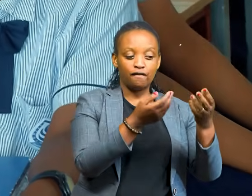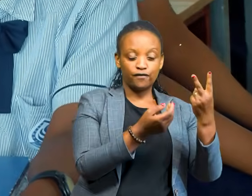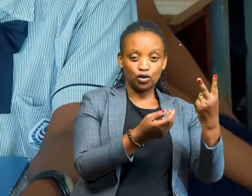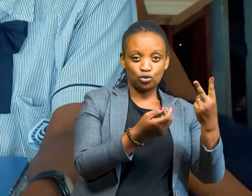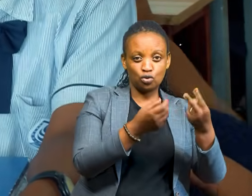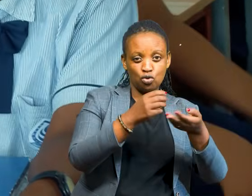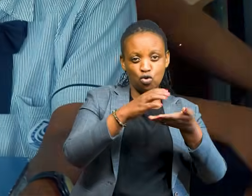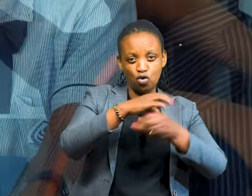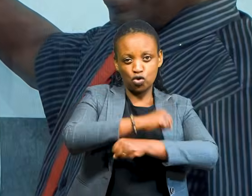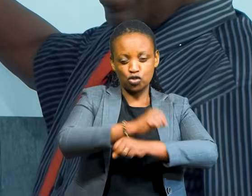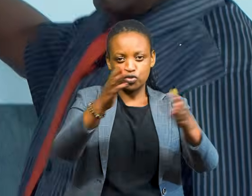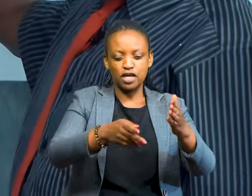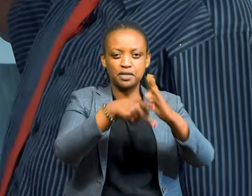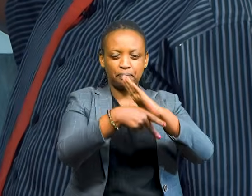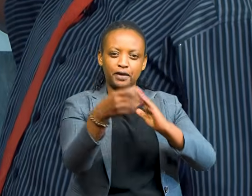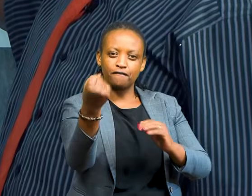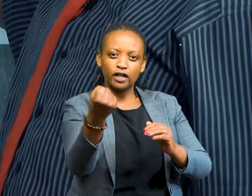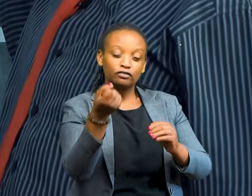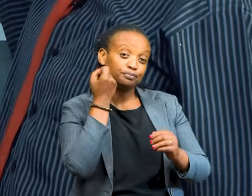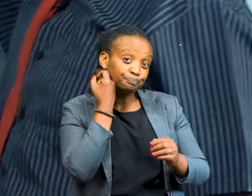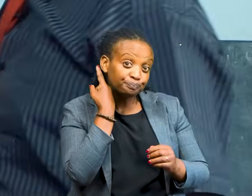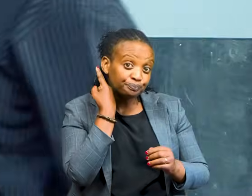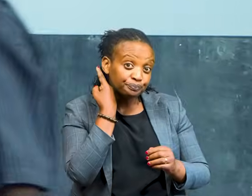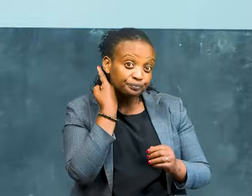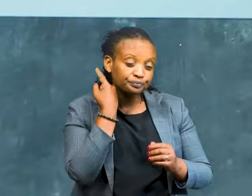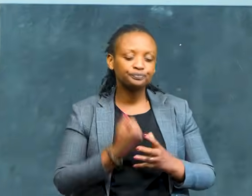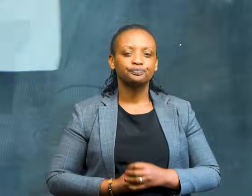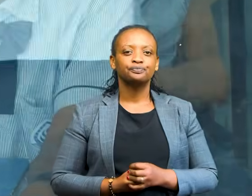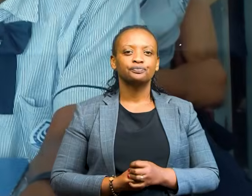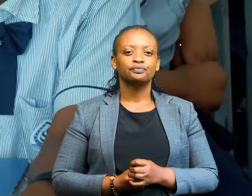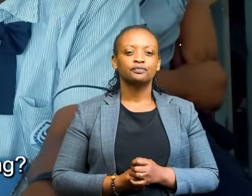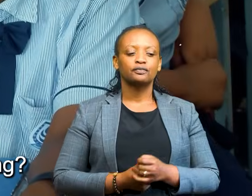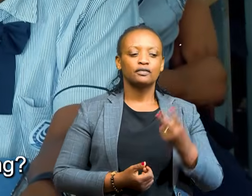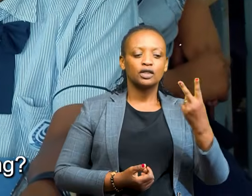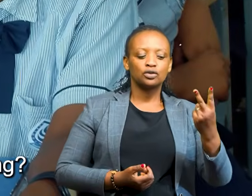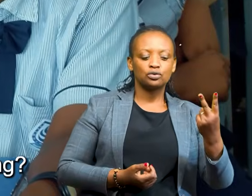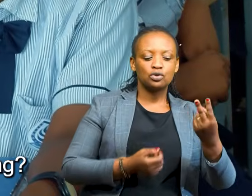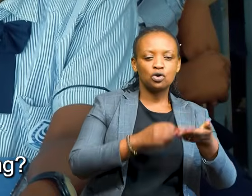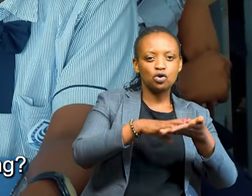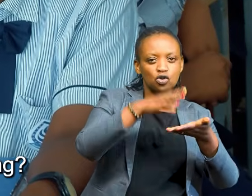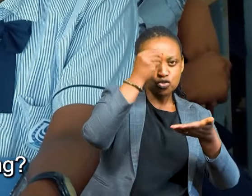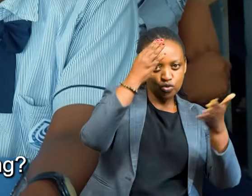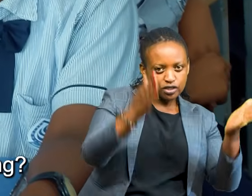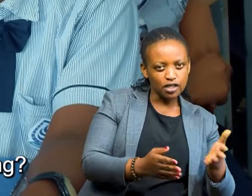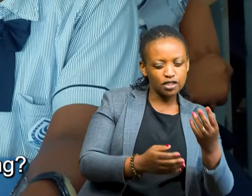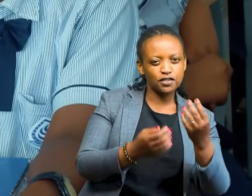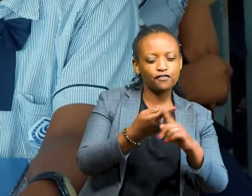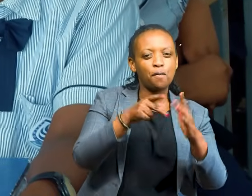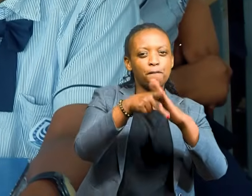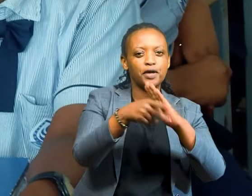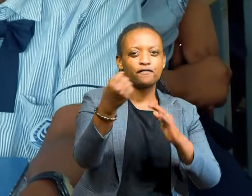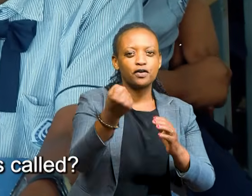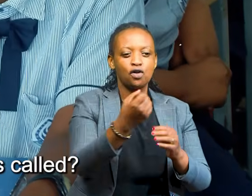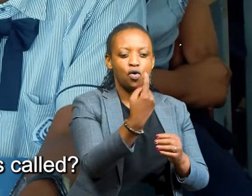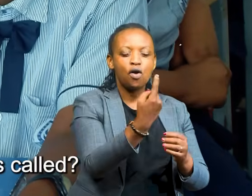These are two students in P5. Are we together? Two students in P5. Are you following?